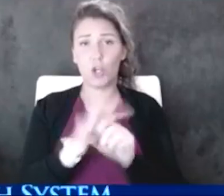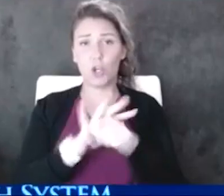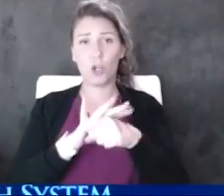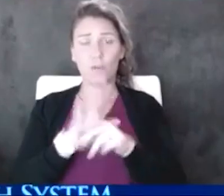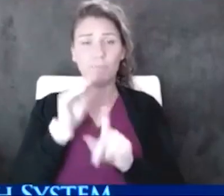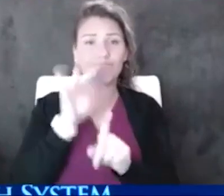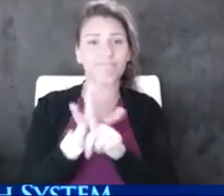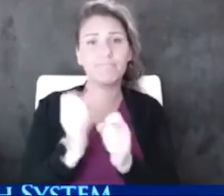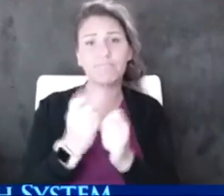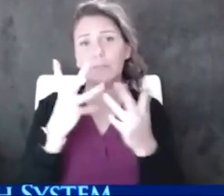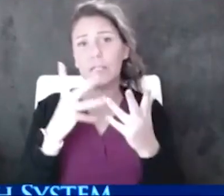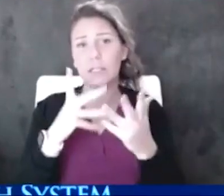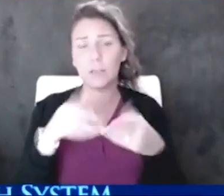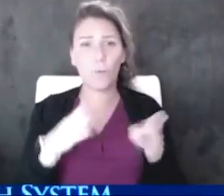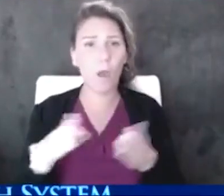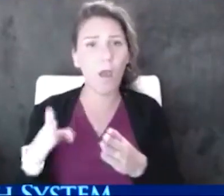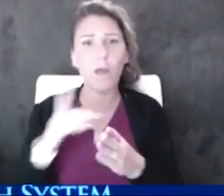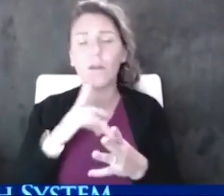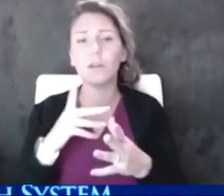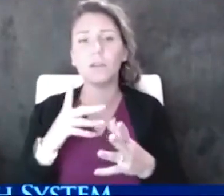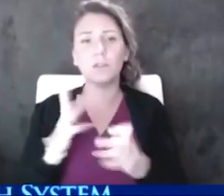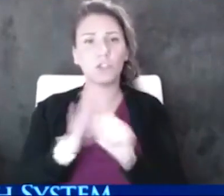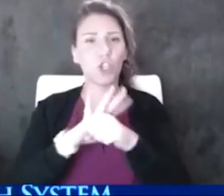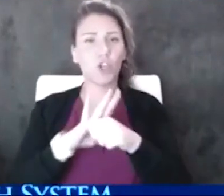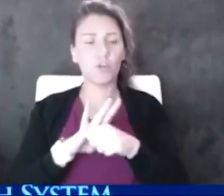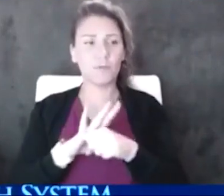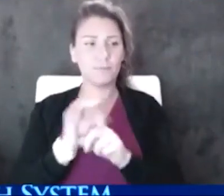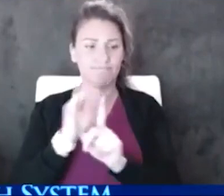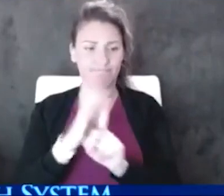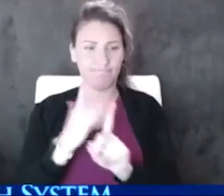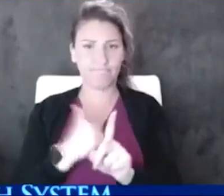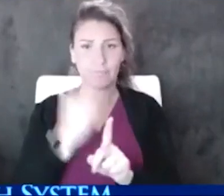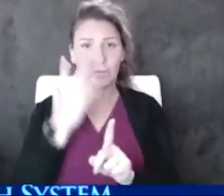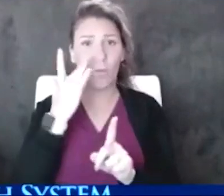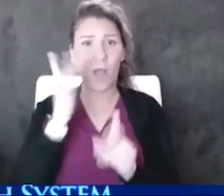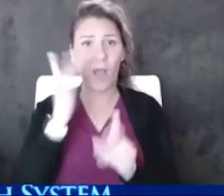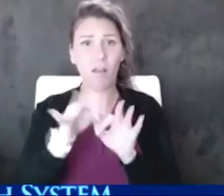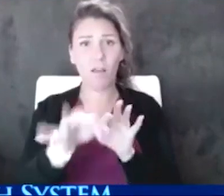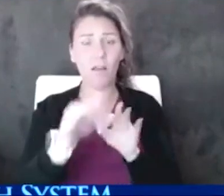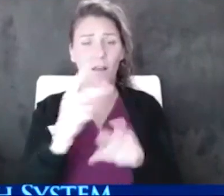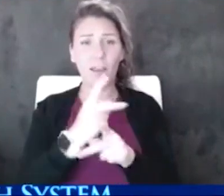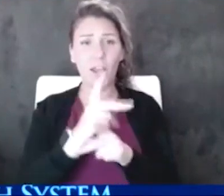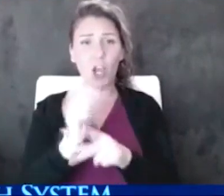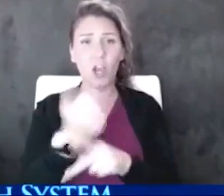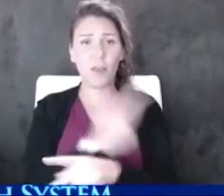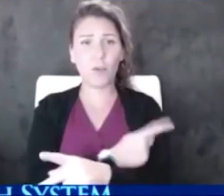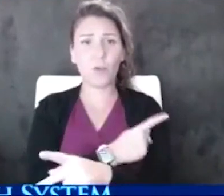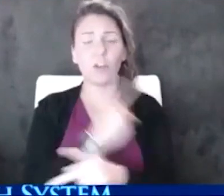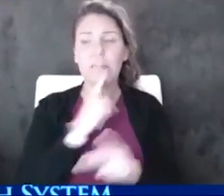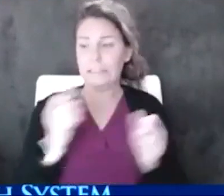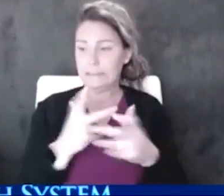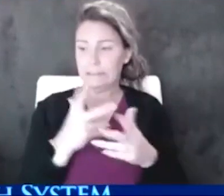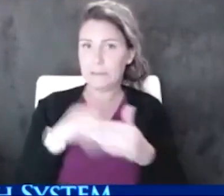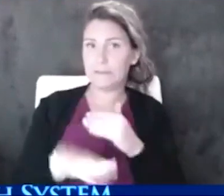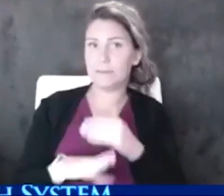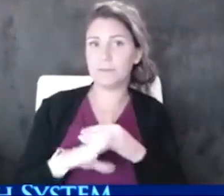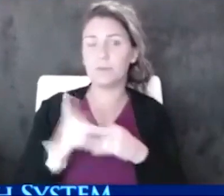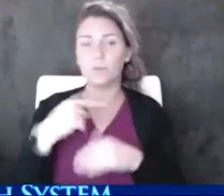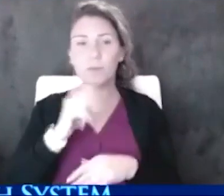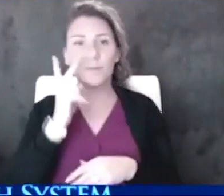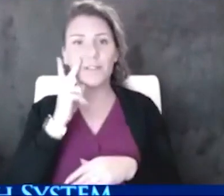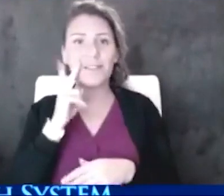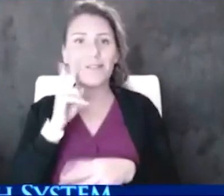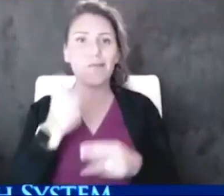COVID affects us because it delays care from other patients who get afraid to come in. We've seen the rise in the advanced staging